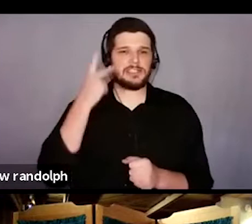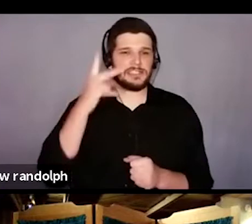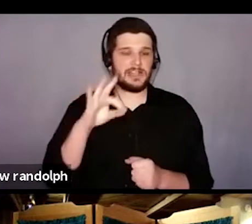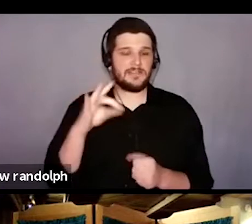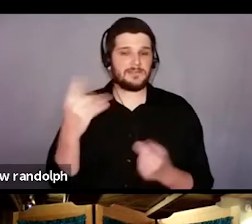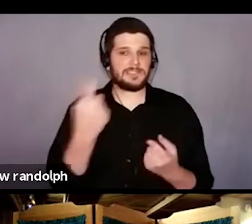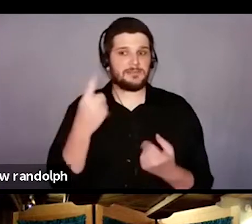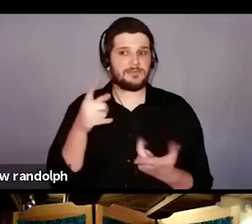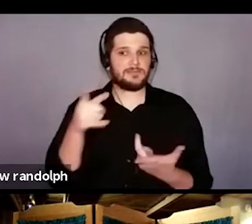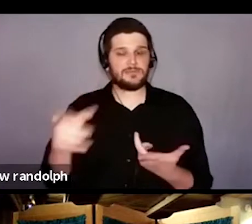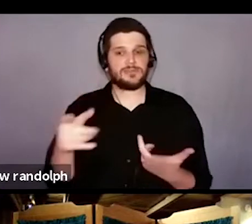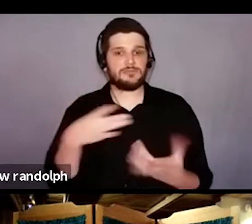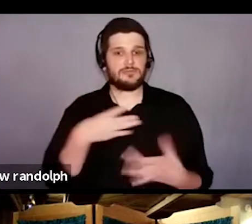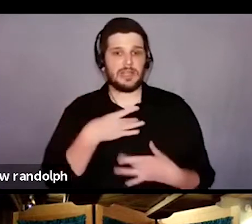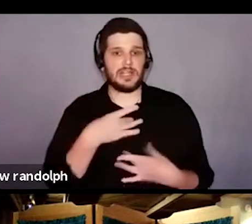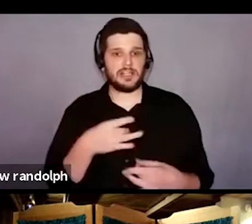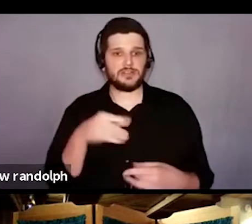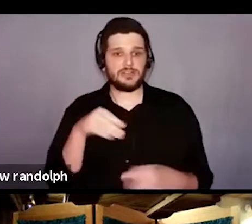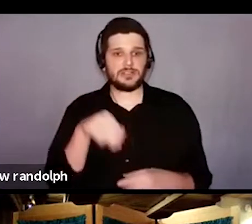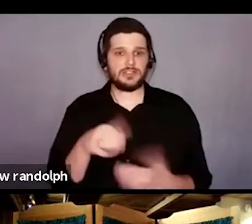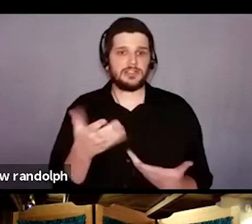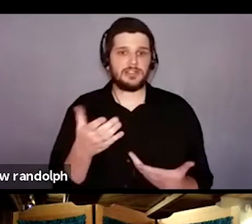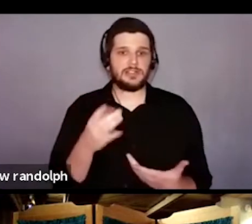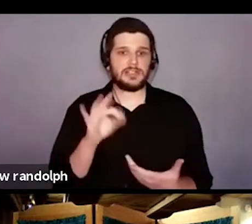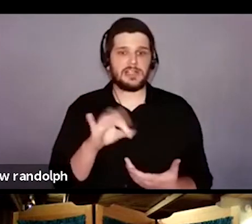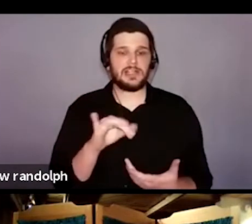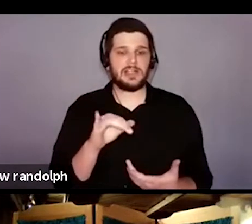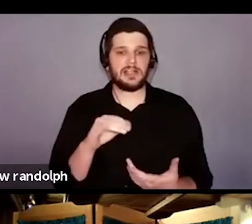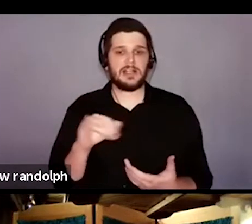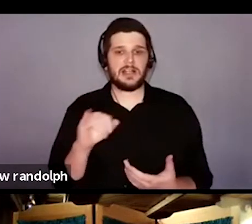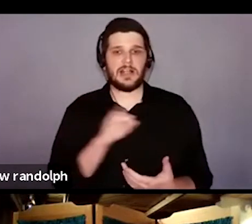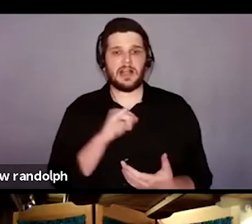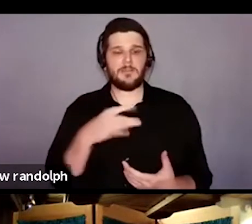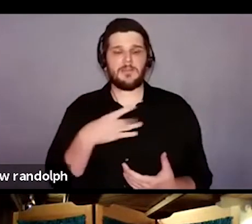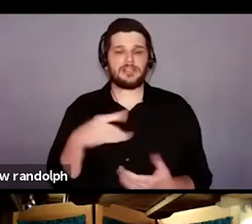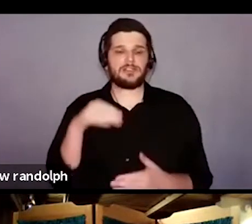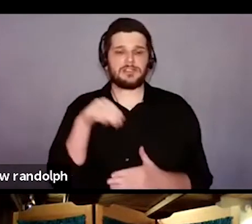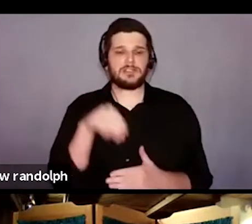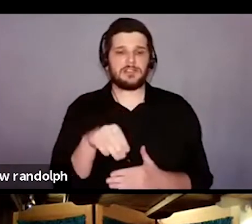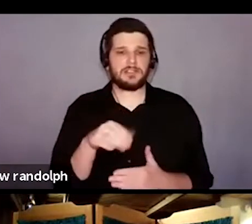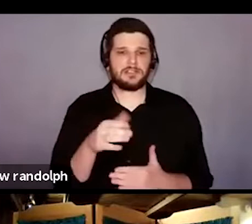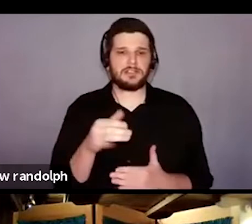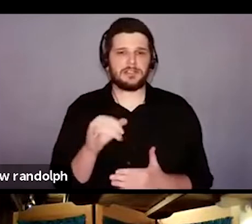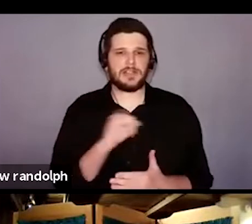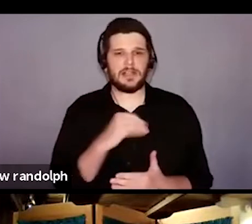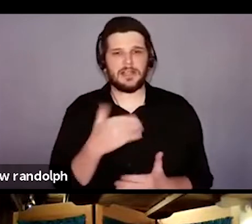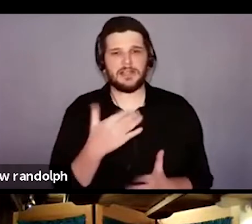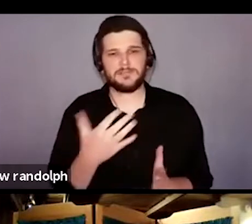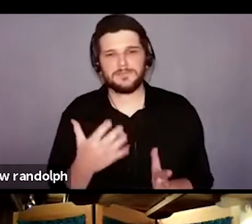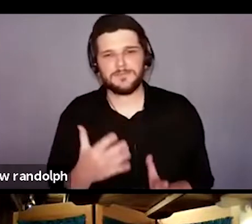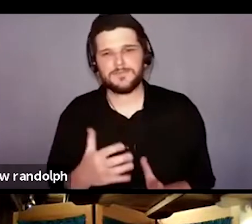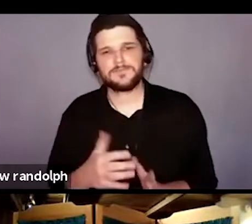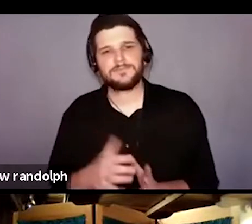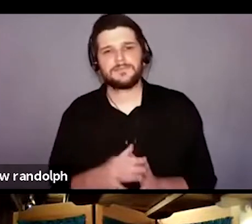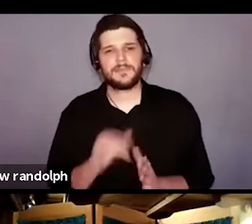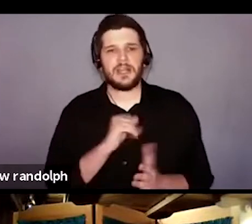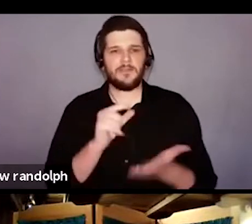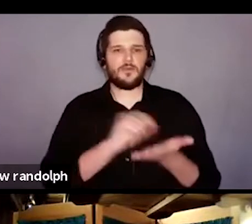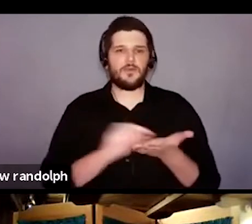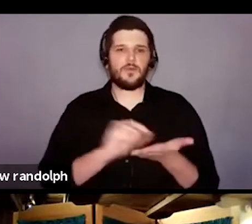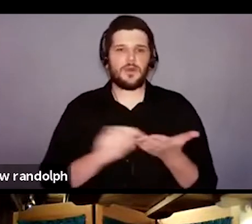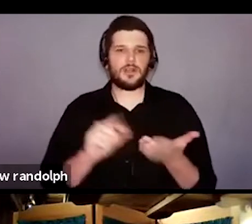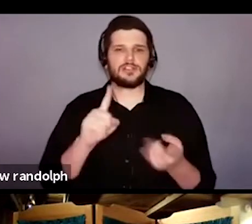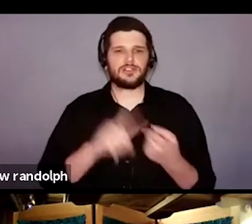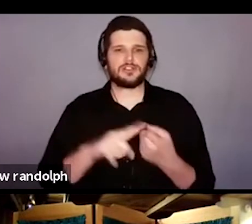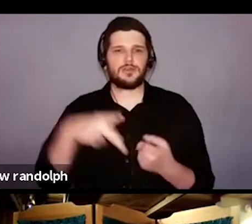you're interested in. And I'm interested in I have written to